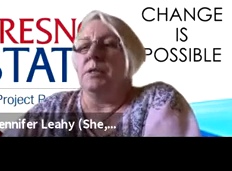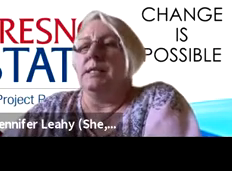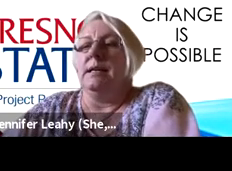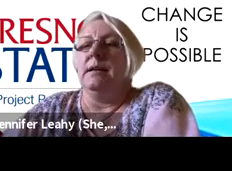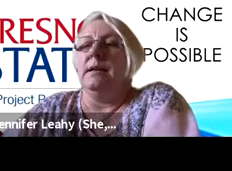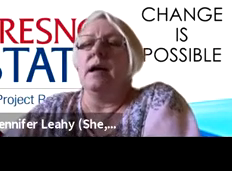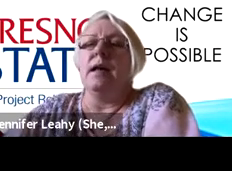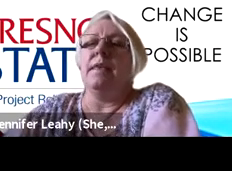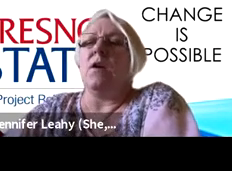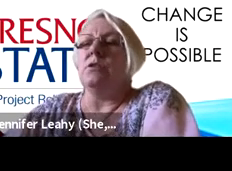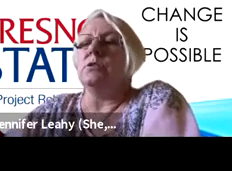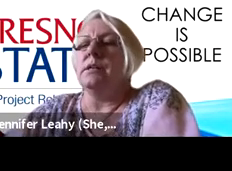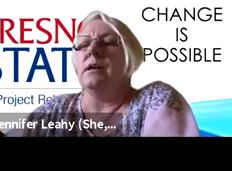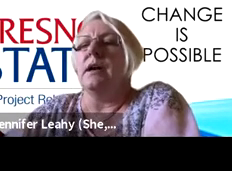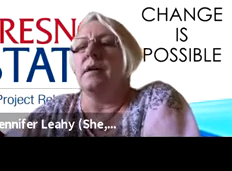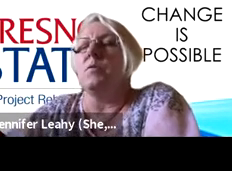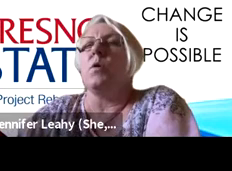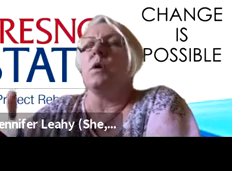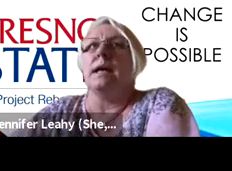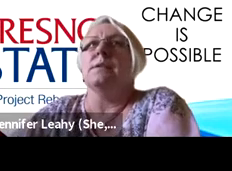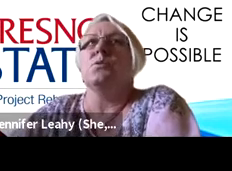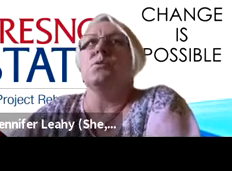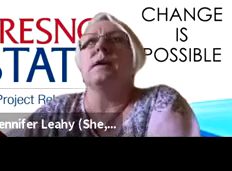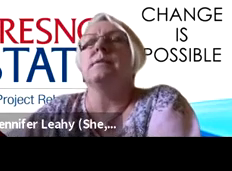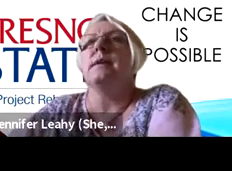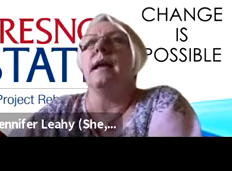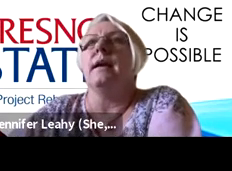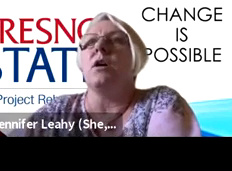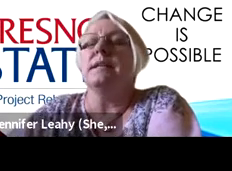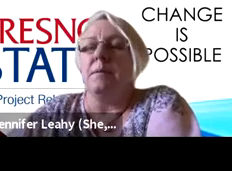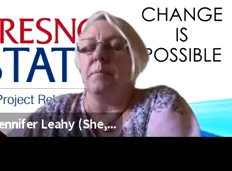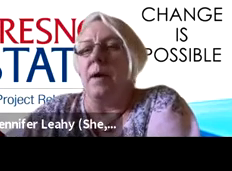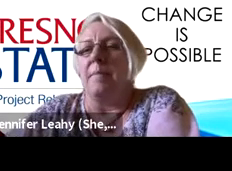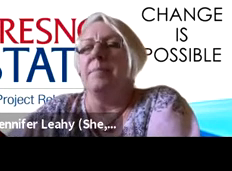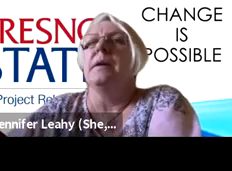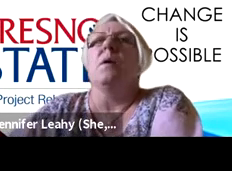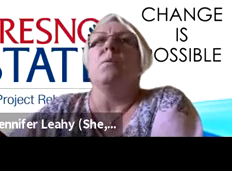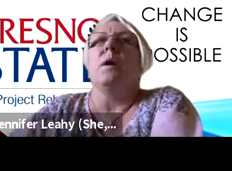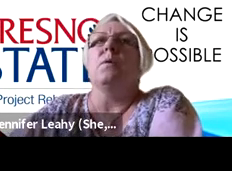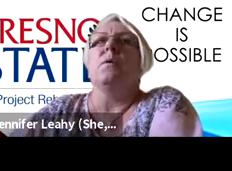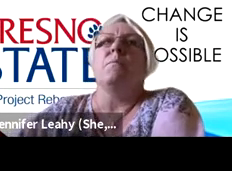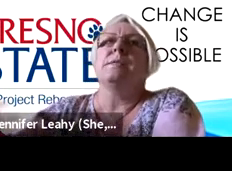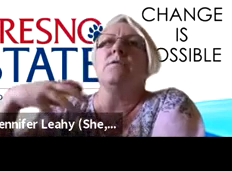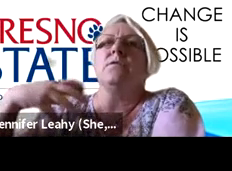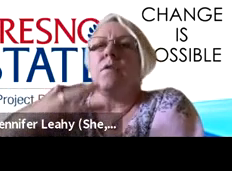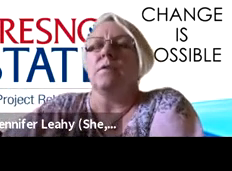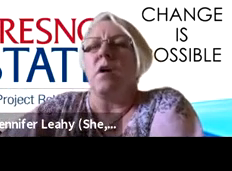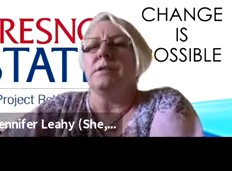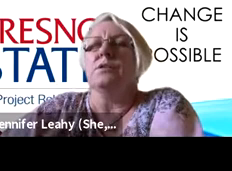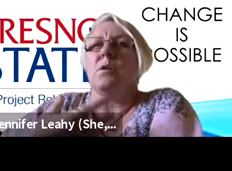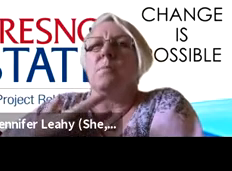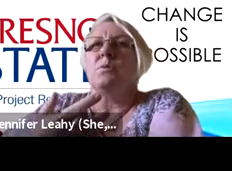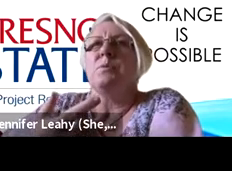Another opportunity that Arnold organized was a gardening program where several of